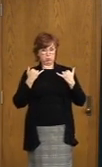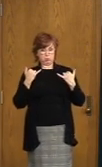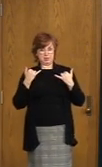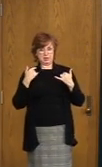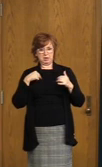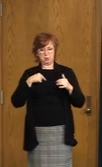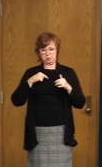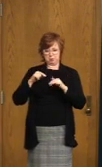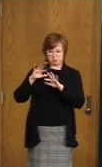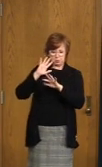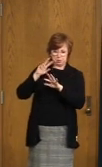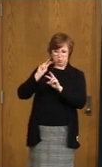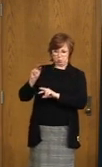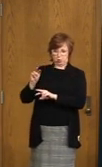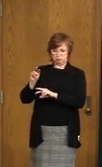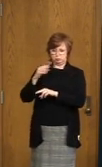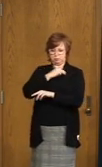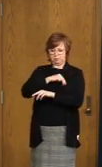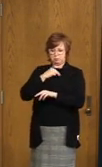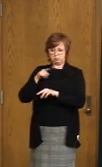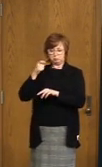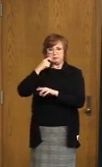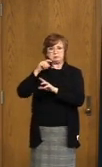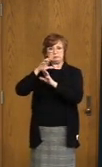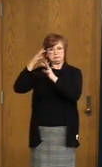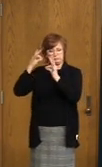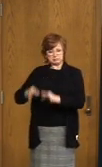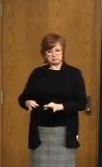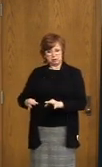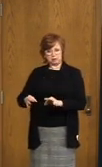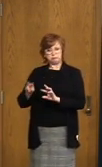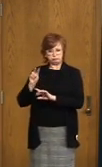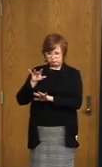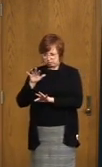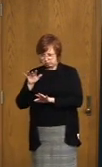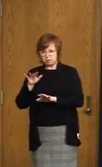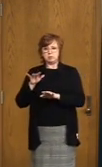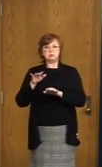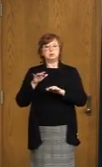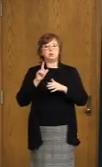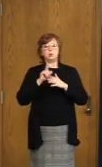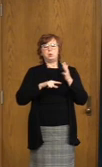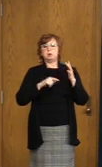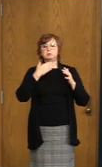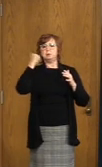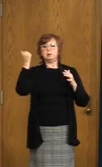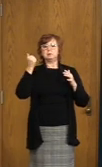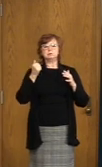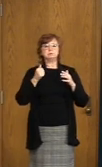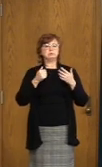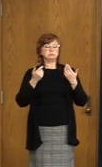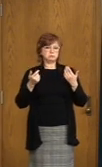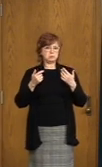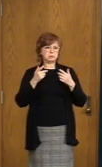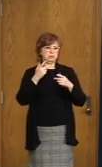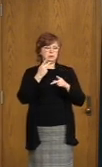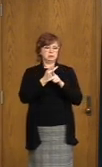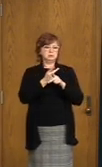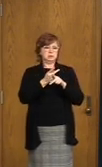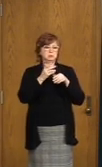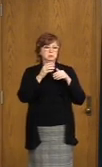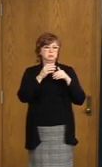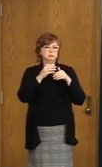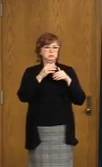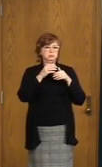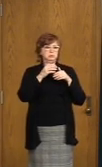explore what Manitoba's decision was further. But at this point, the safest measures are what we are doing at the moment, staying close to home, avoiding